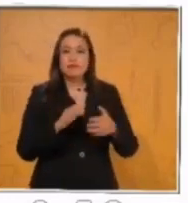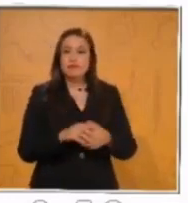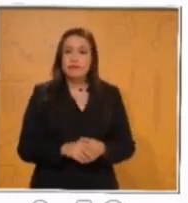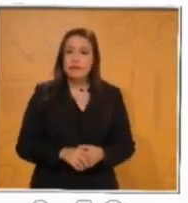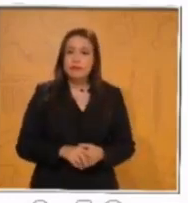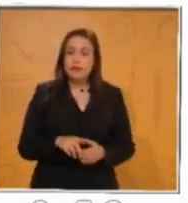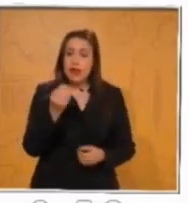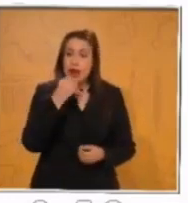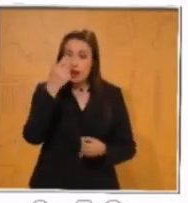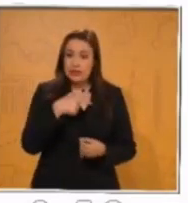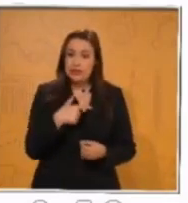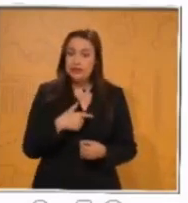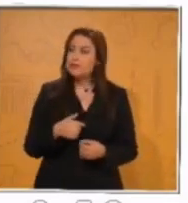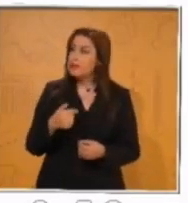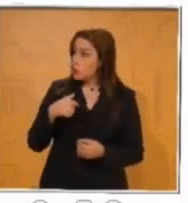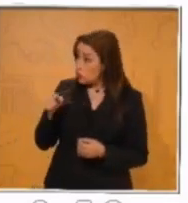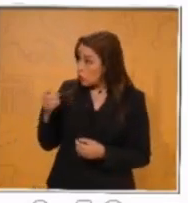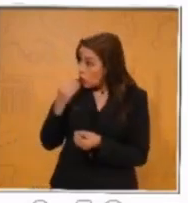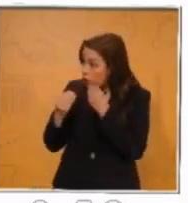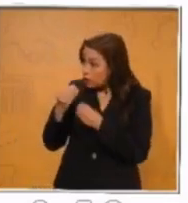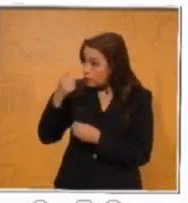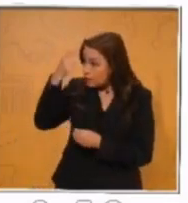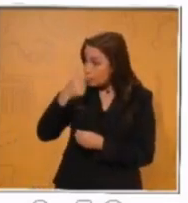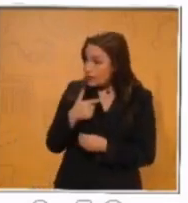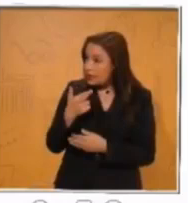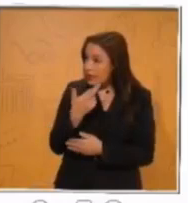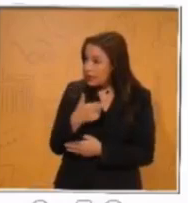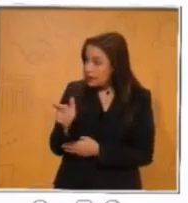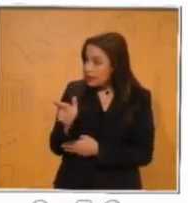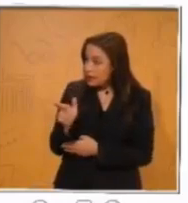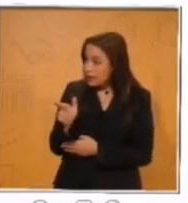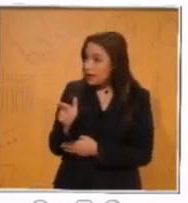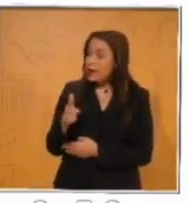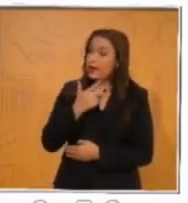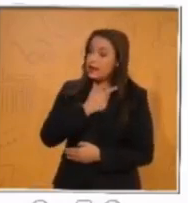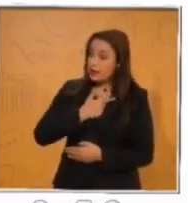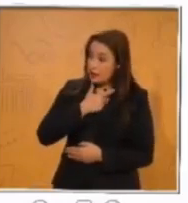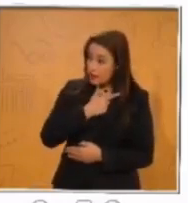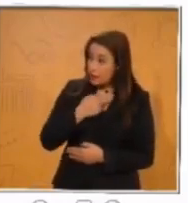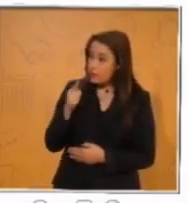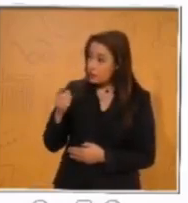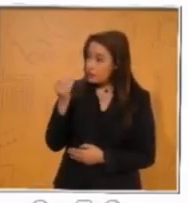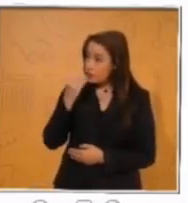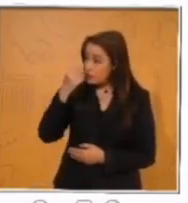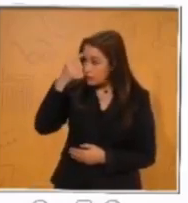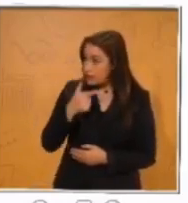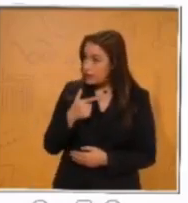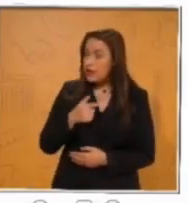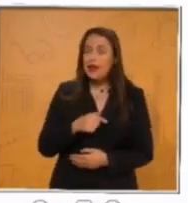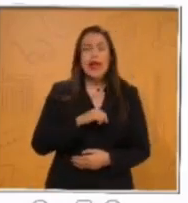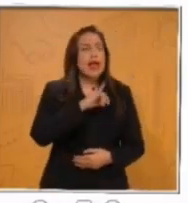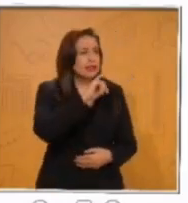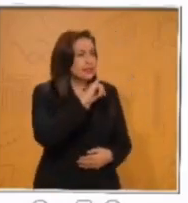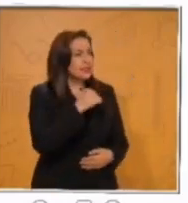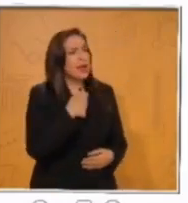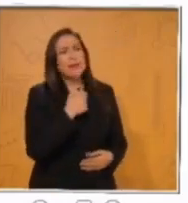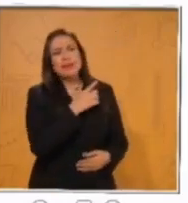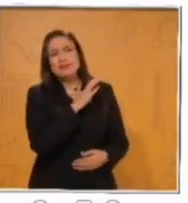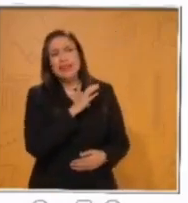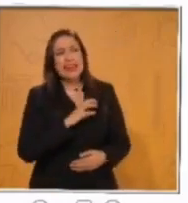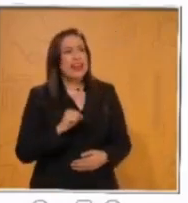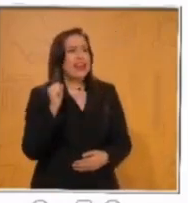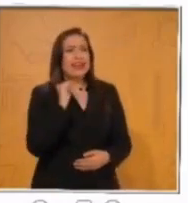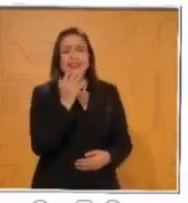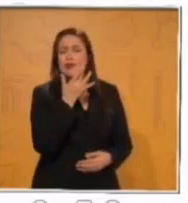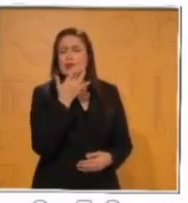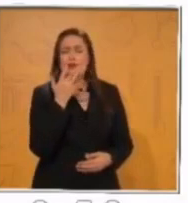Did you eat in a restaurant? Did you enjoy your dinner? Yes, we enjoy our dinner